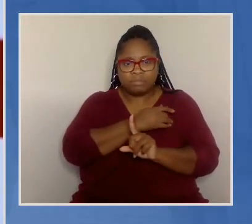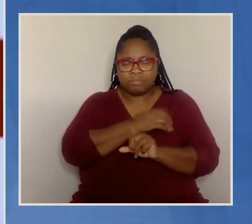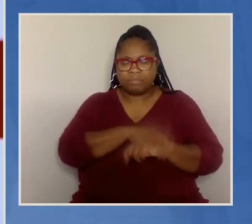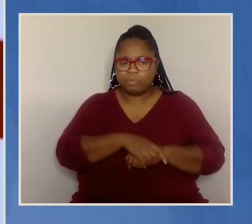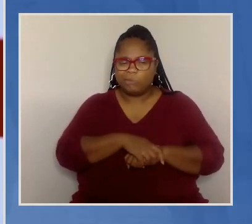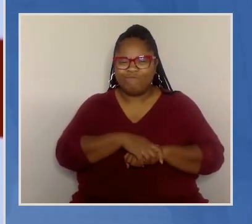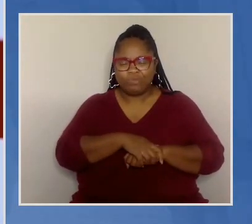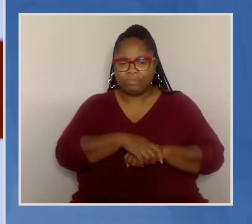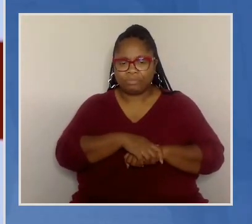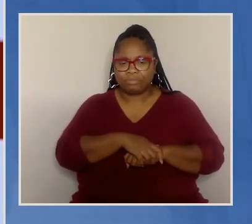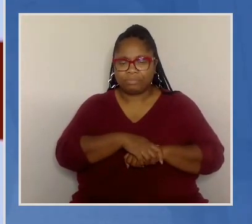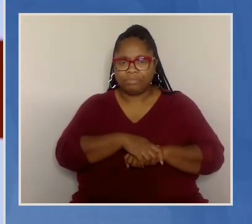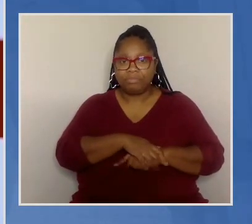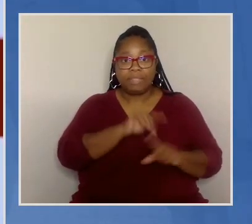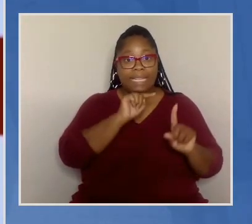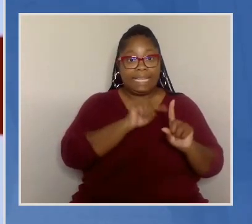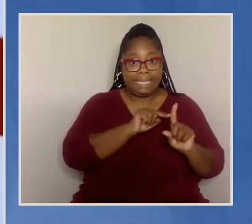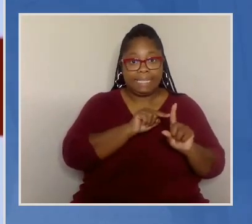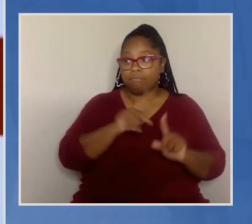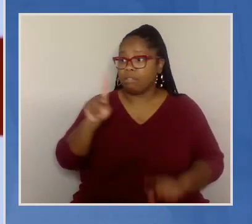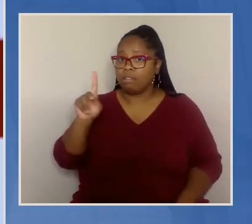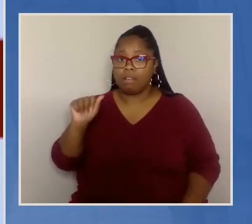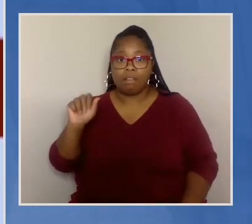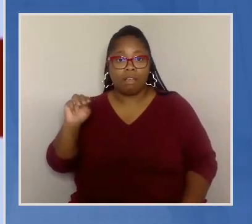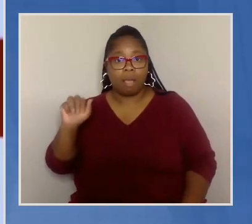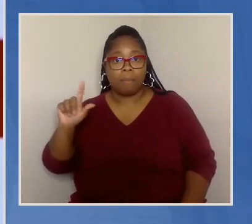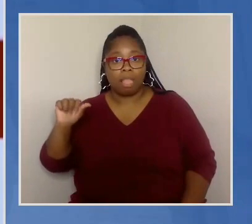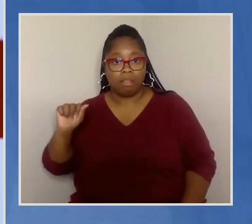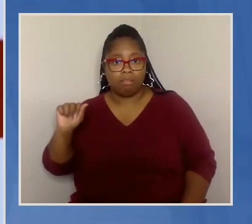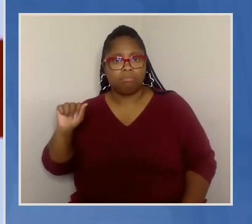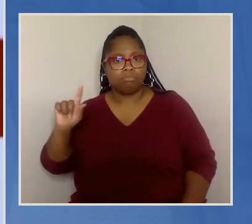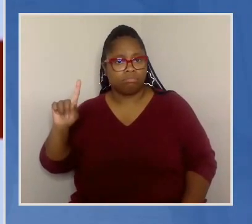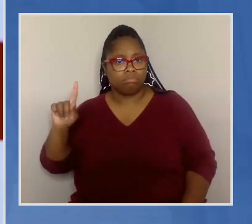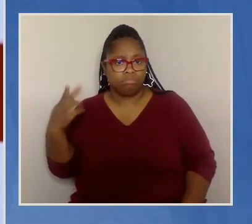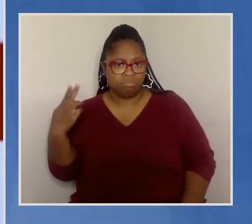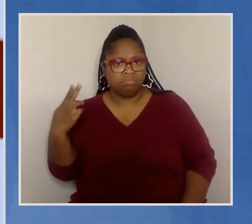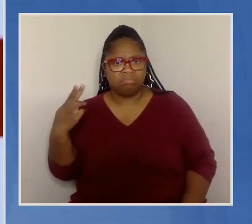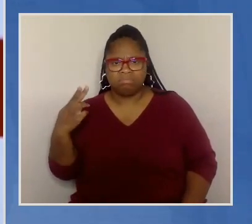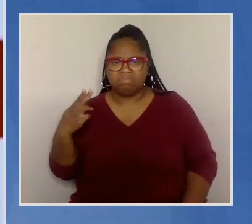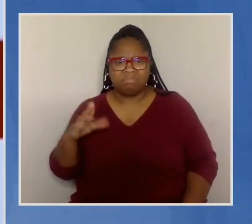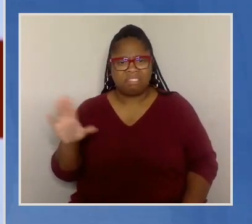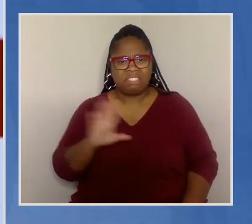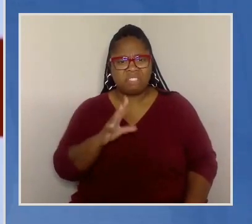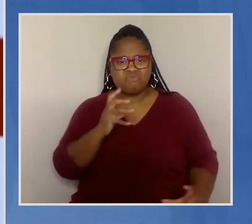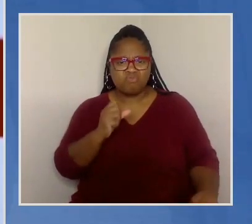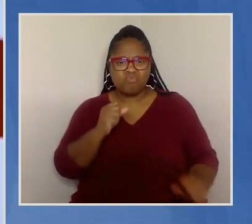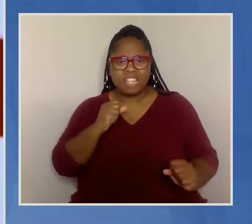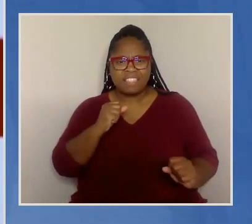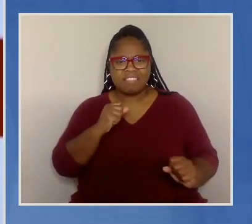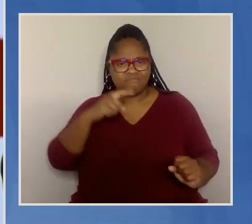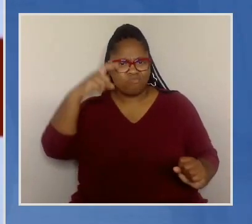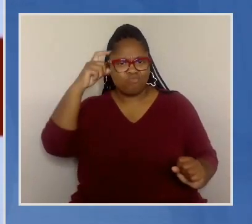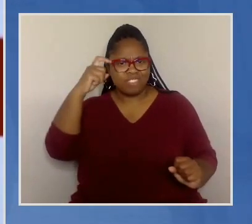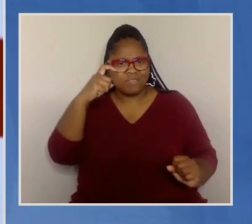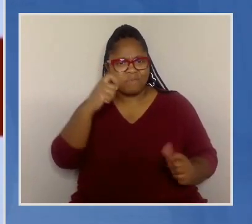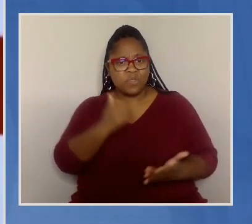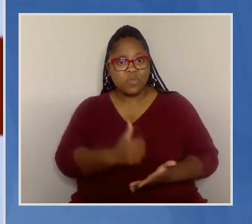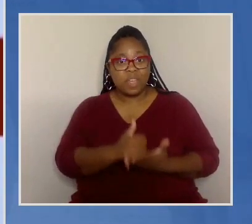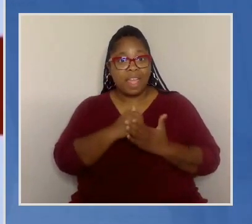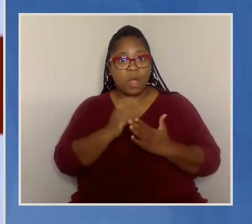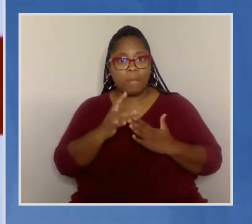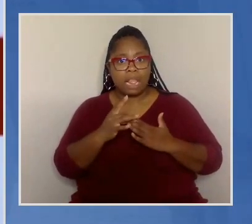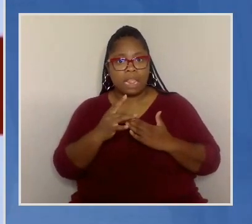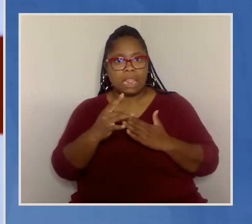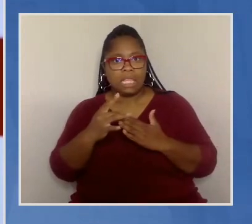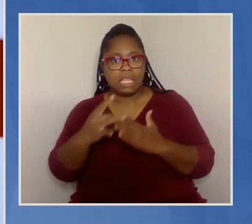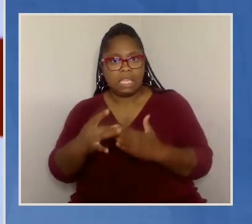well, he and Kamala, they have the fortitude to lead us out of Donald